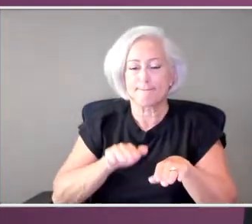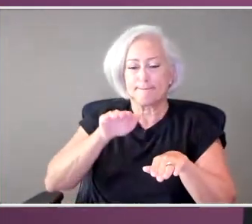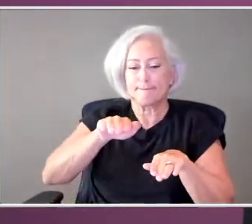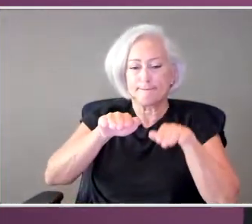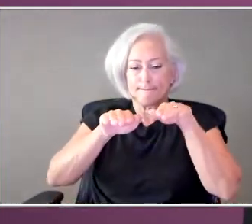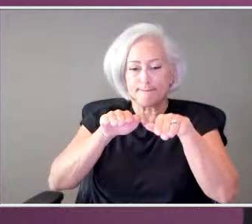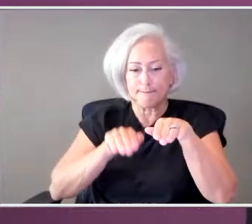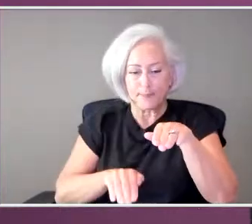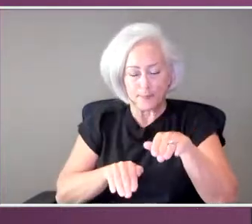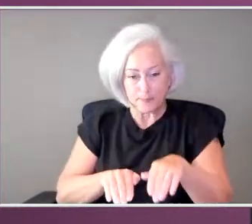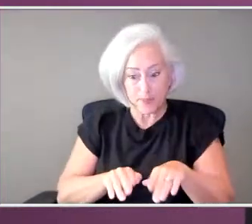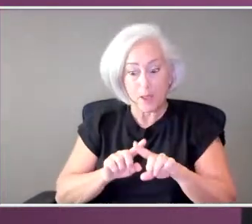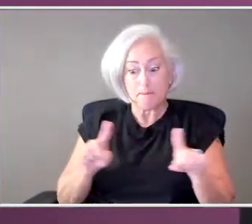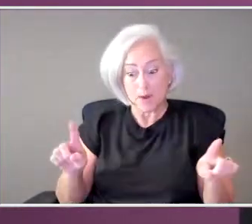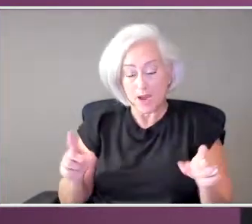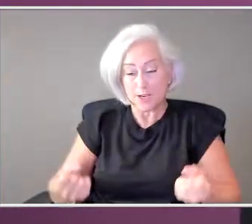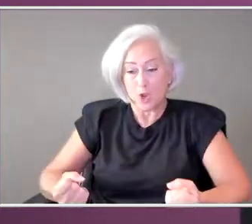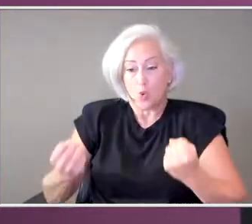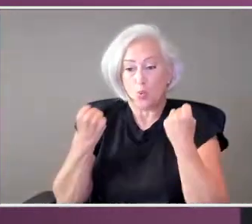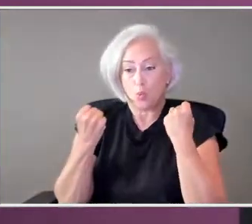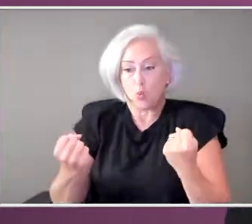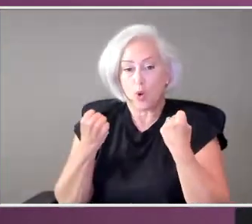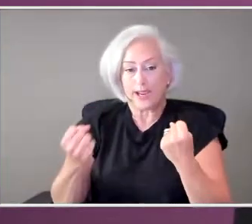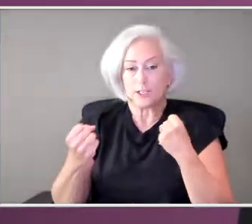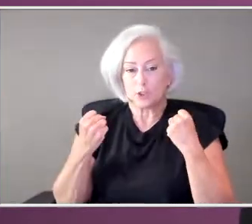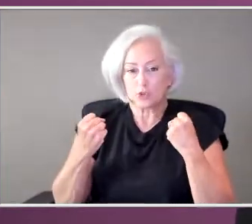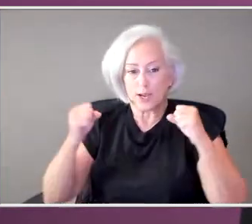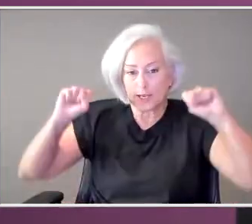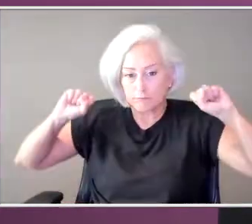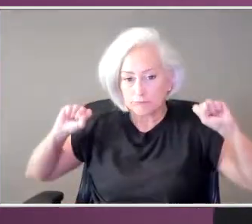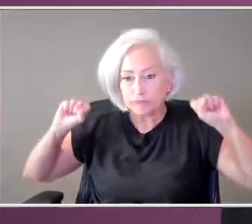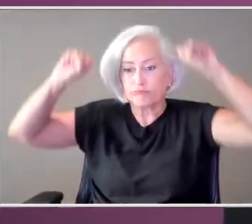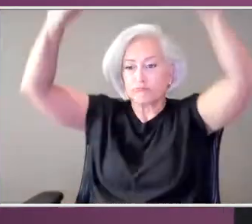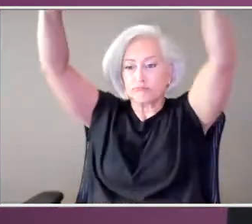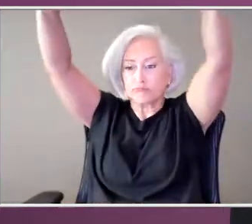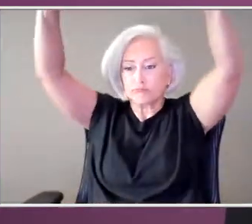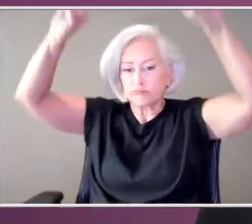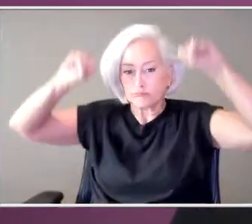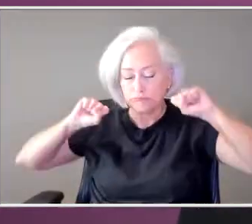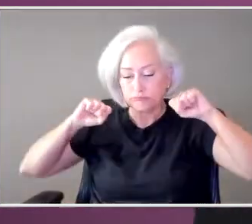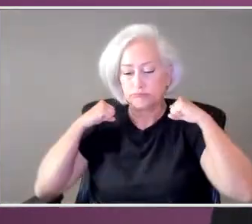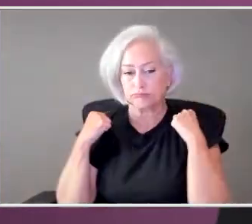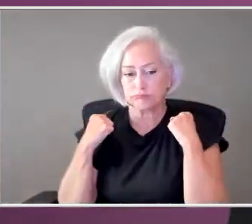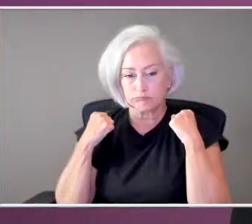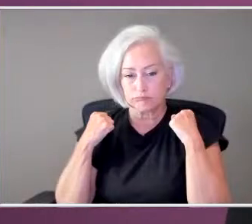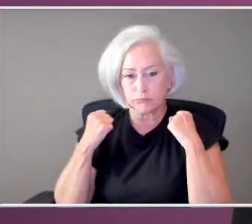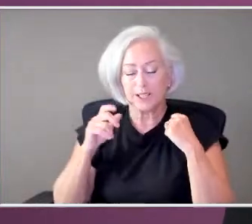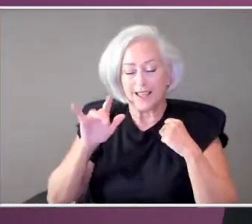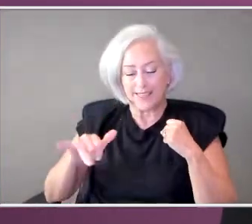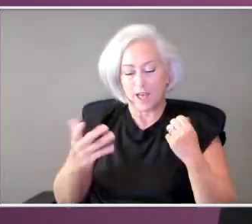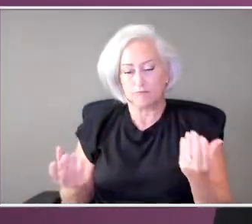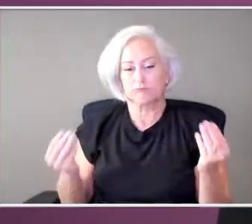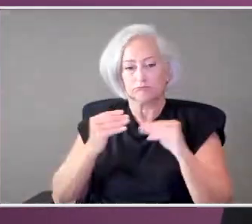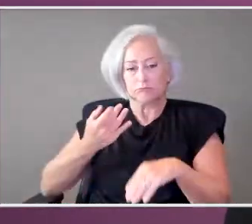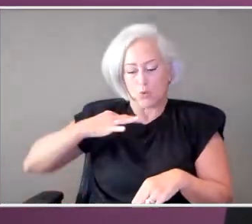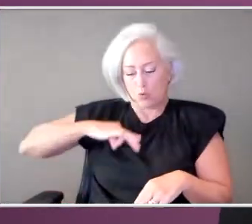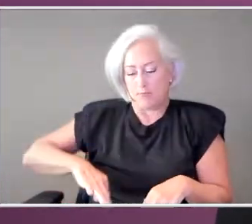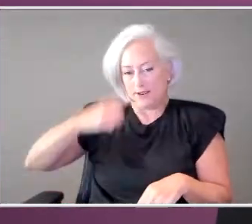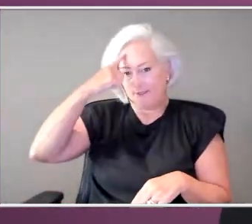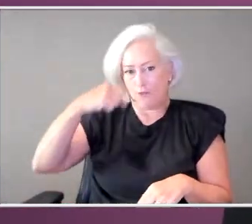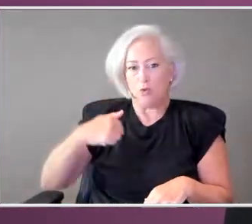felt, I guess, the most benefit, I guess, for me, because I was feeling, I was able to feel